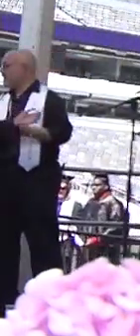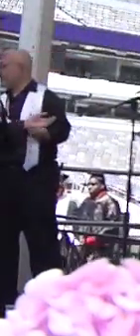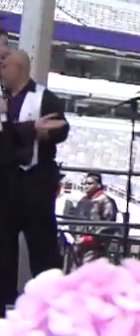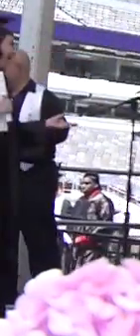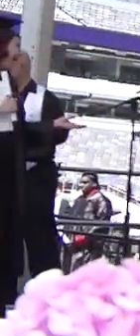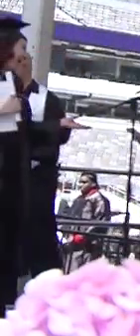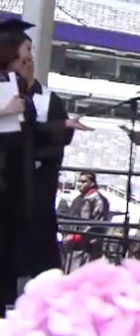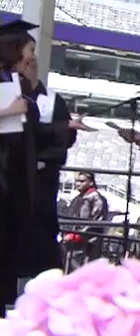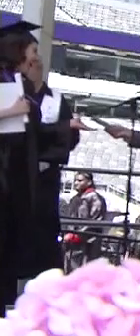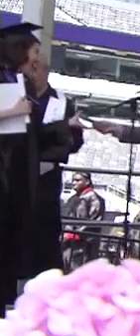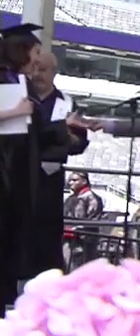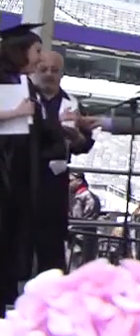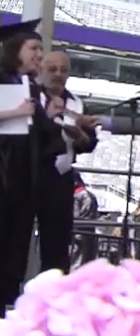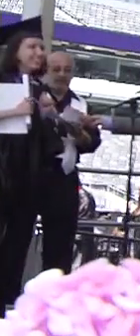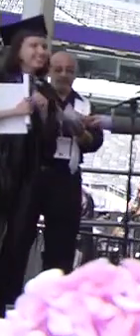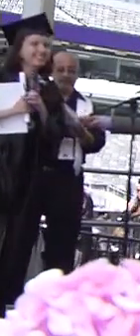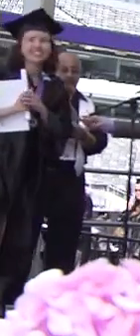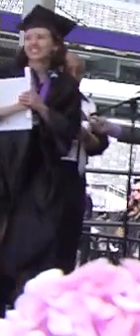Tatiana Wheeler.